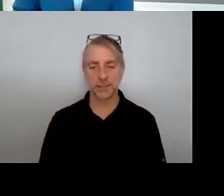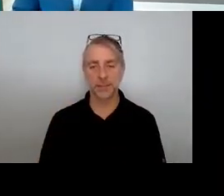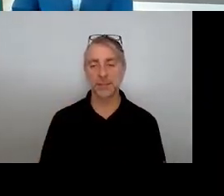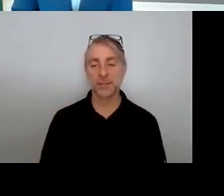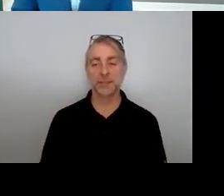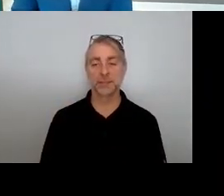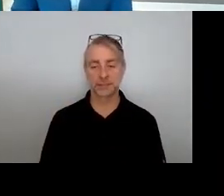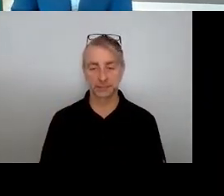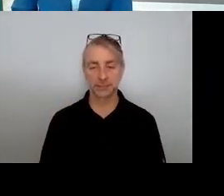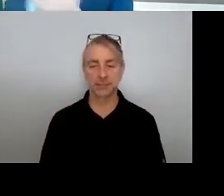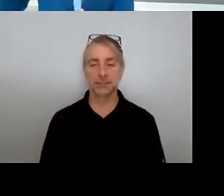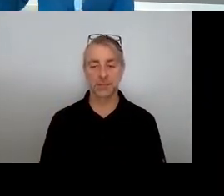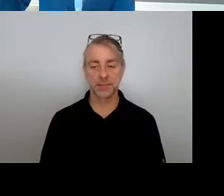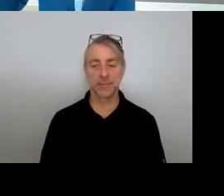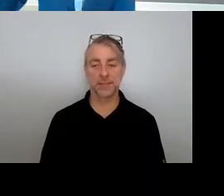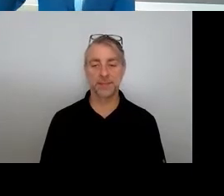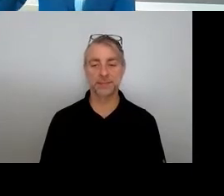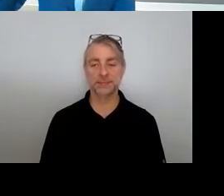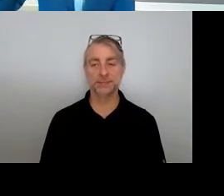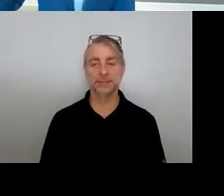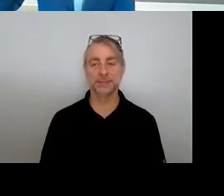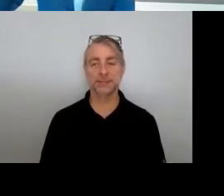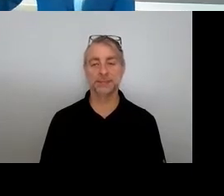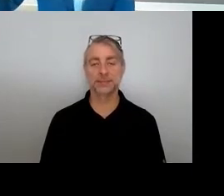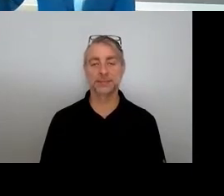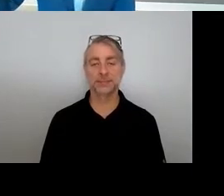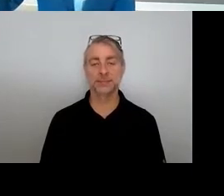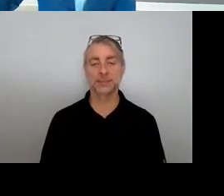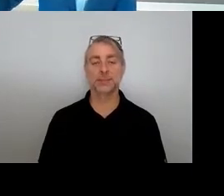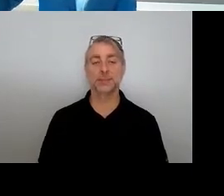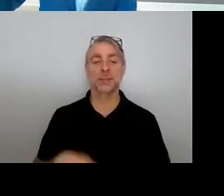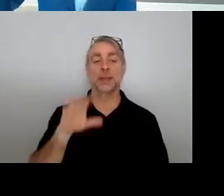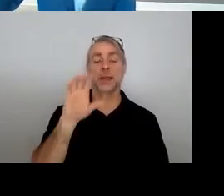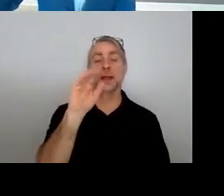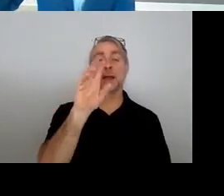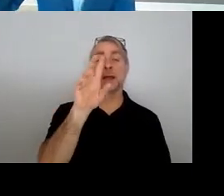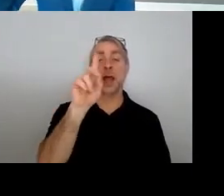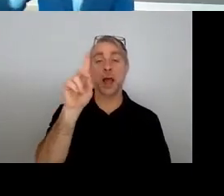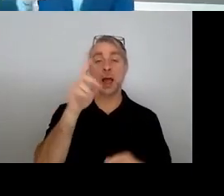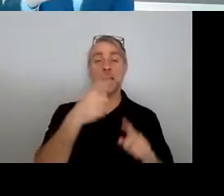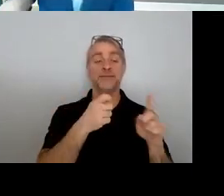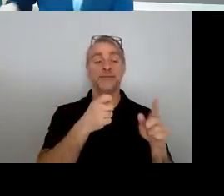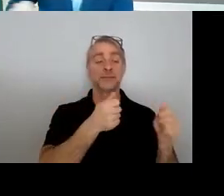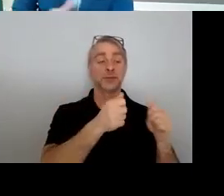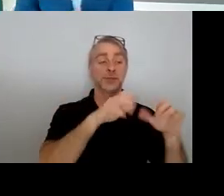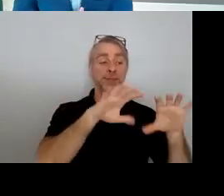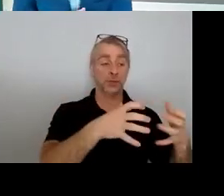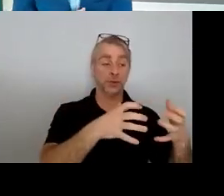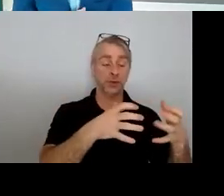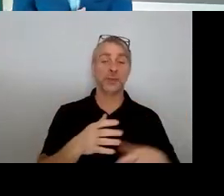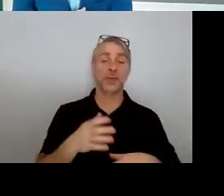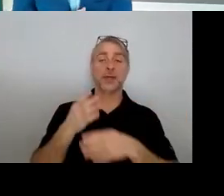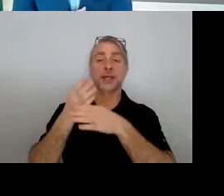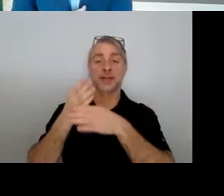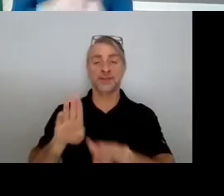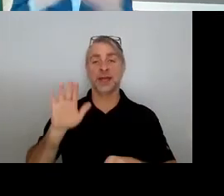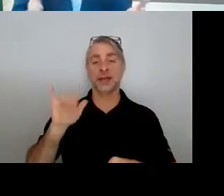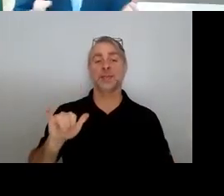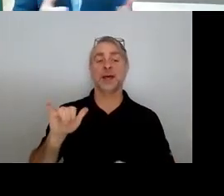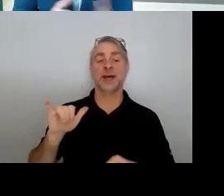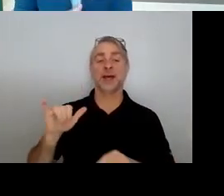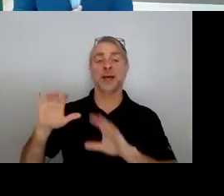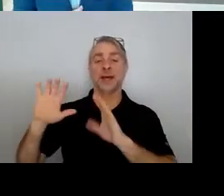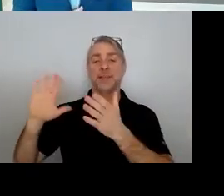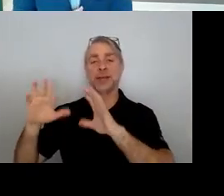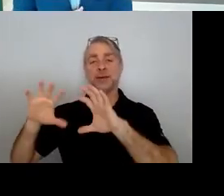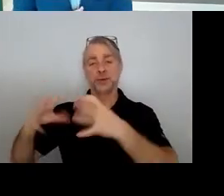we divide the odds of the treatment group divided by the odds of the comparison group, and that